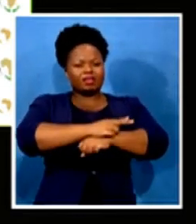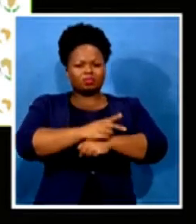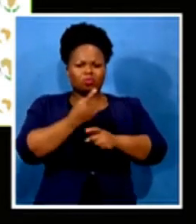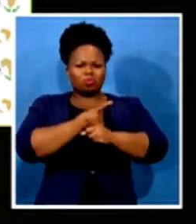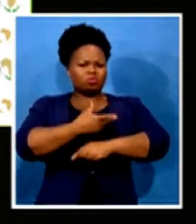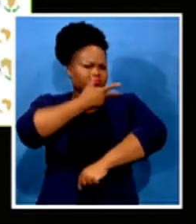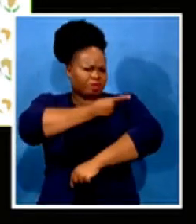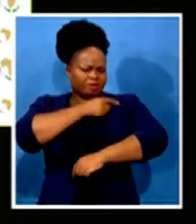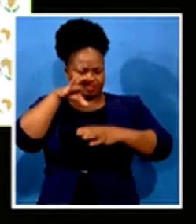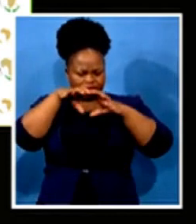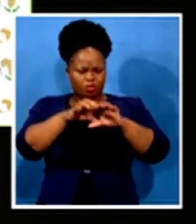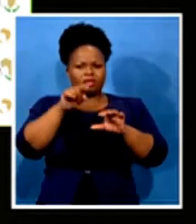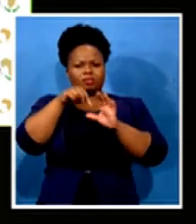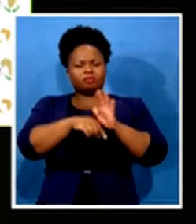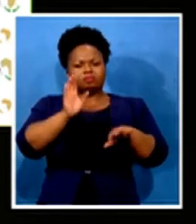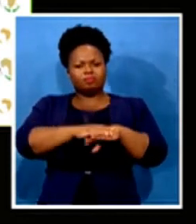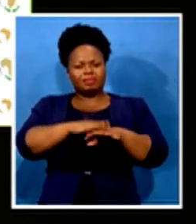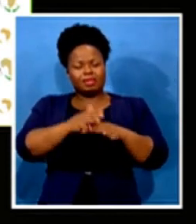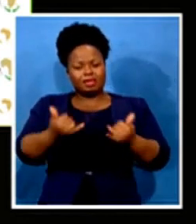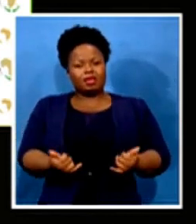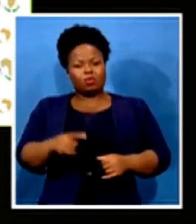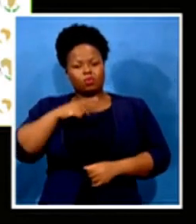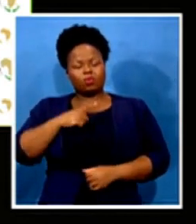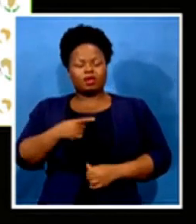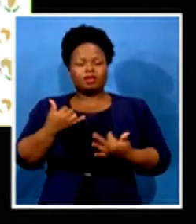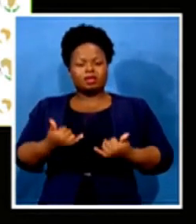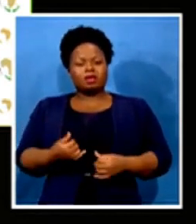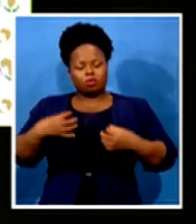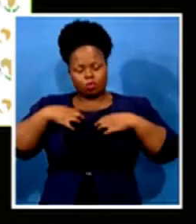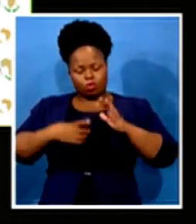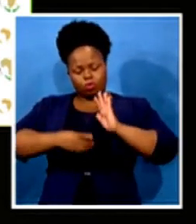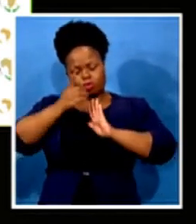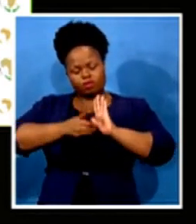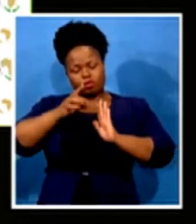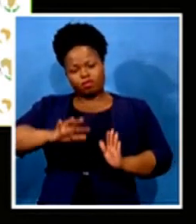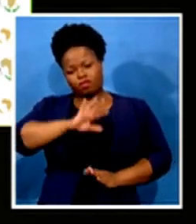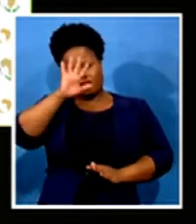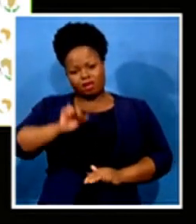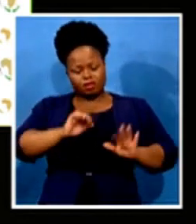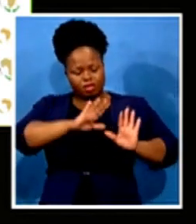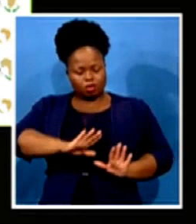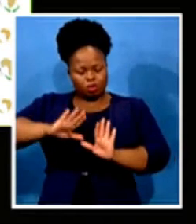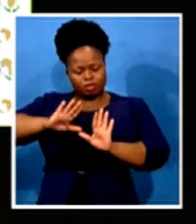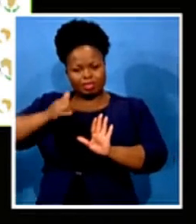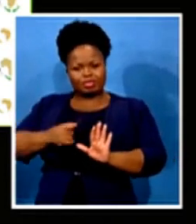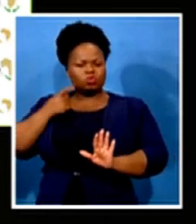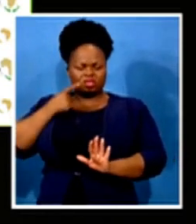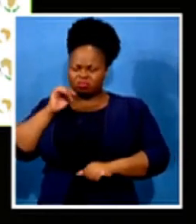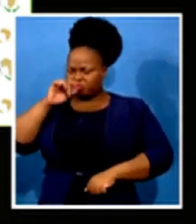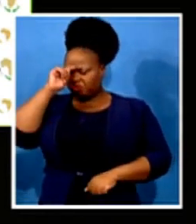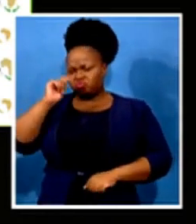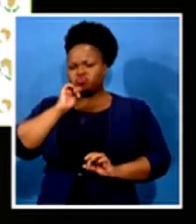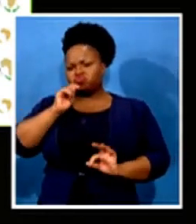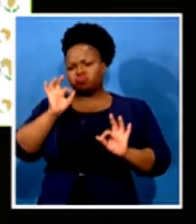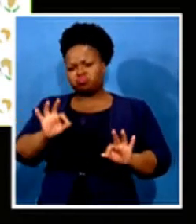a central pillar for our own development for the continent. Absolutely no doubt about that. Then lastly is that if we do